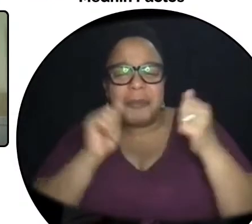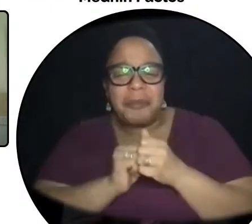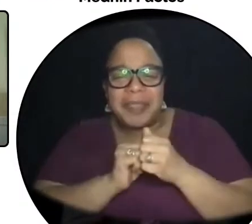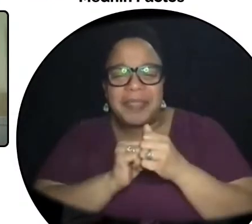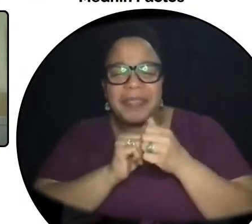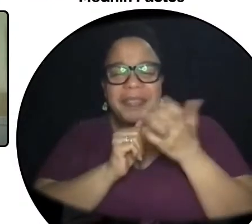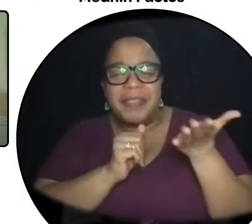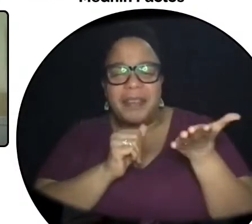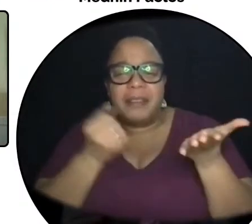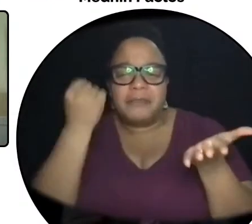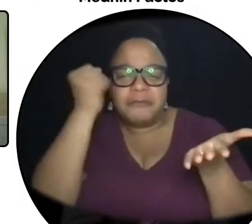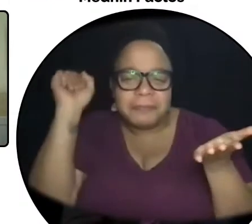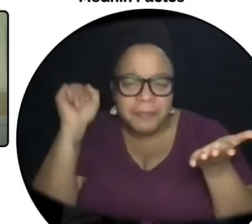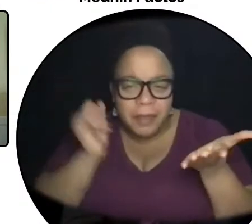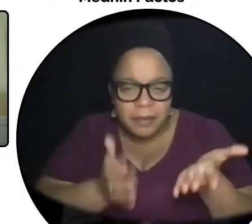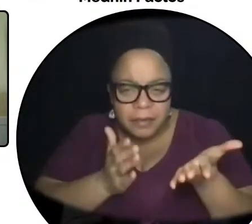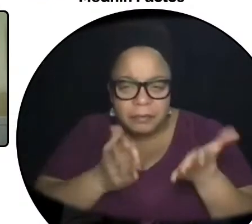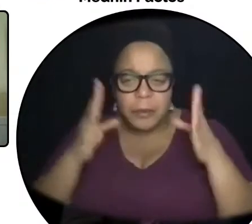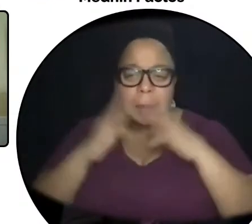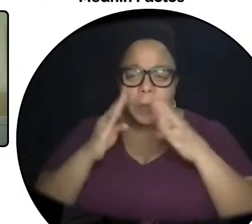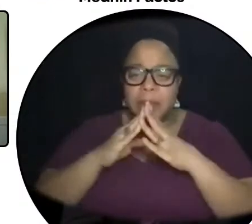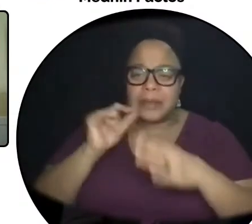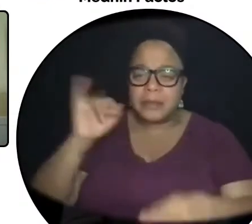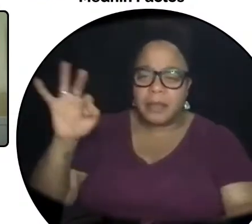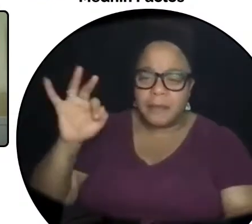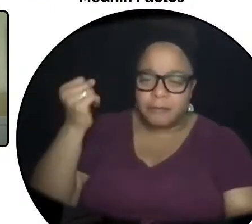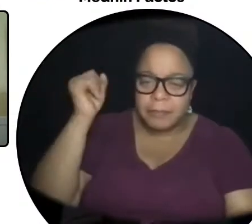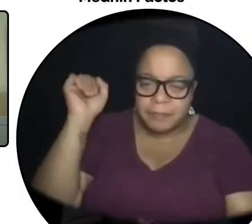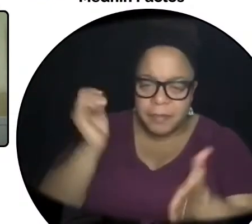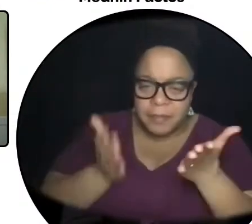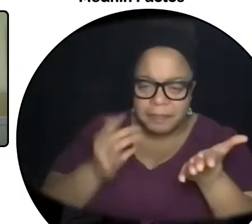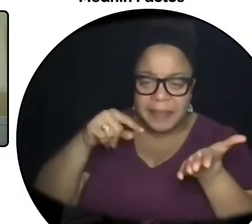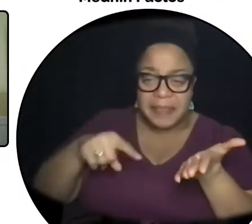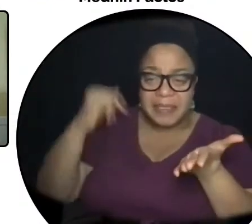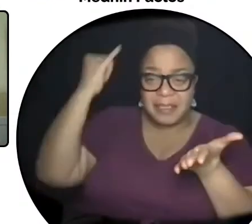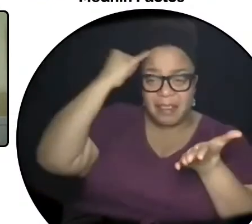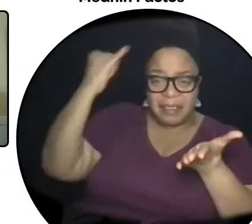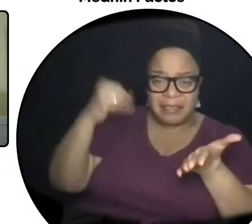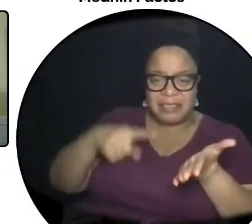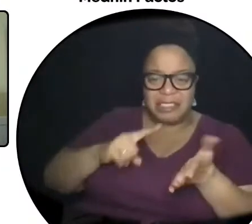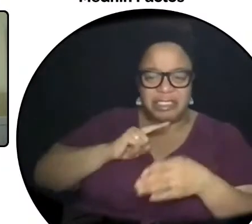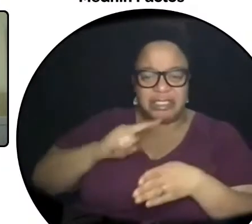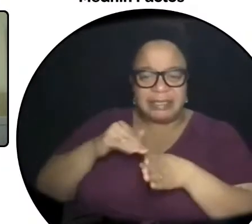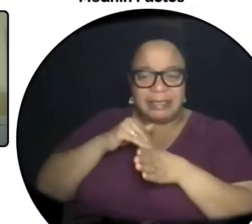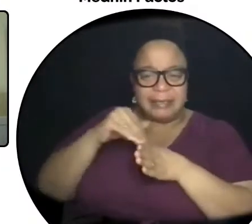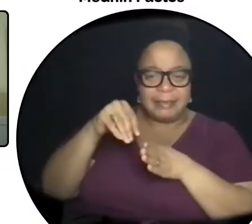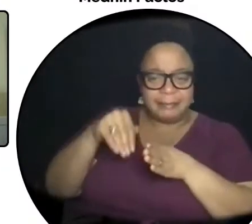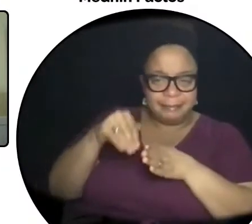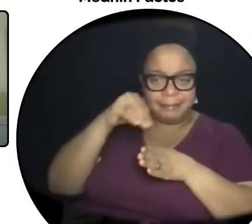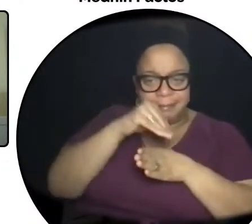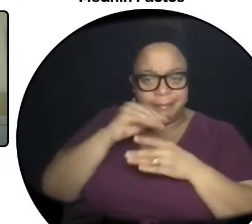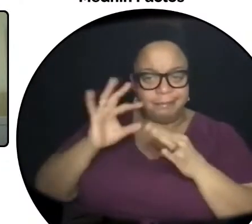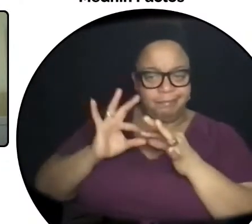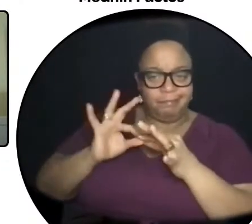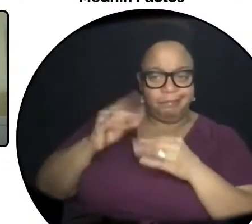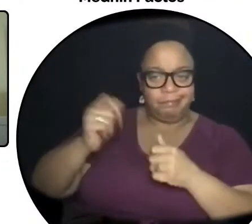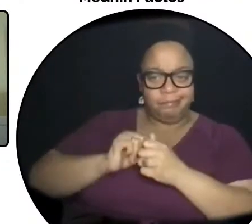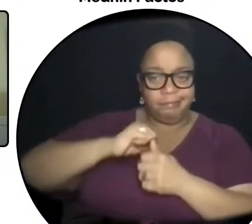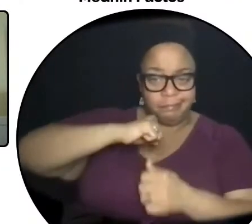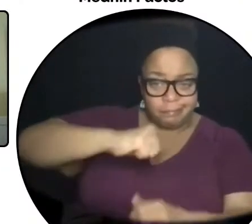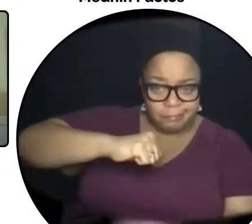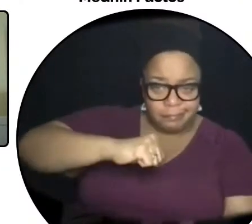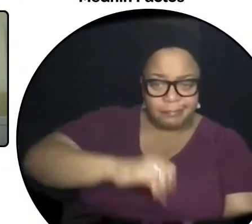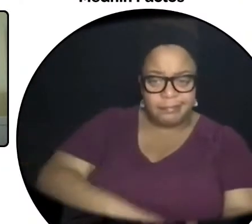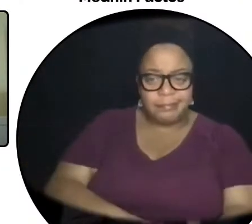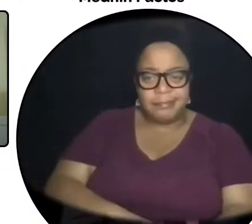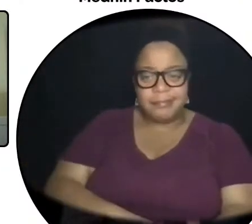people trying to translate, like, what does it mean to organize from this place of freedom, from liberation? And so I was